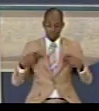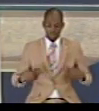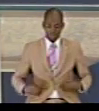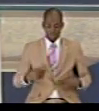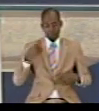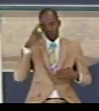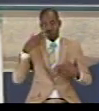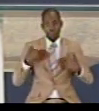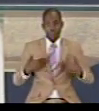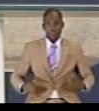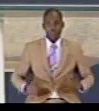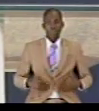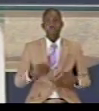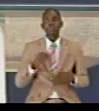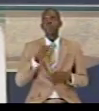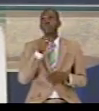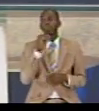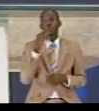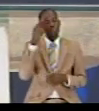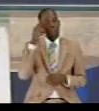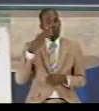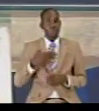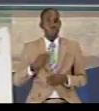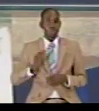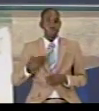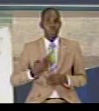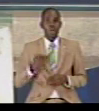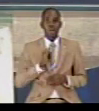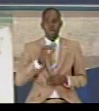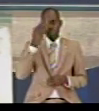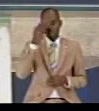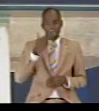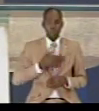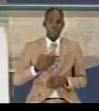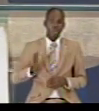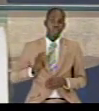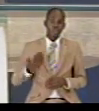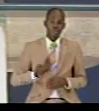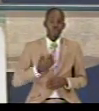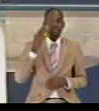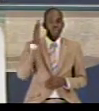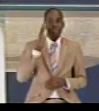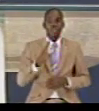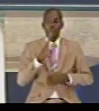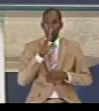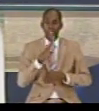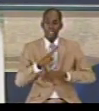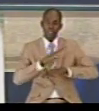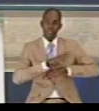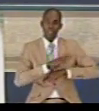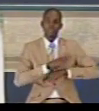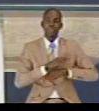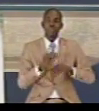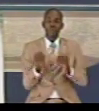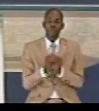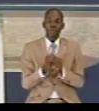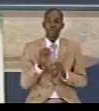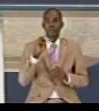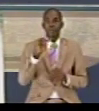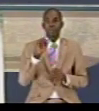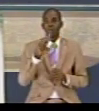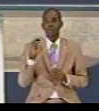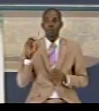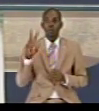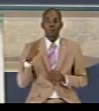this for my soul. And I know my soul shall be satisfied as with marrow and fatness. And